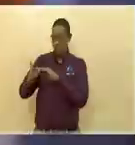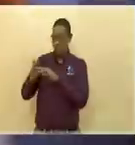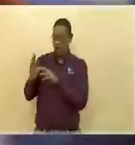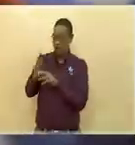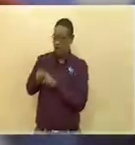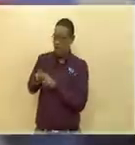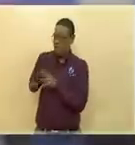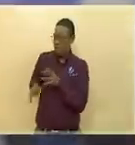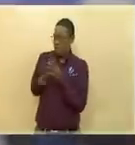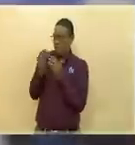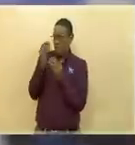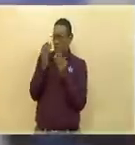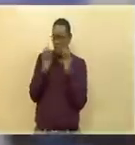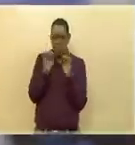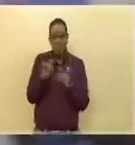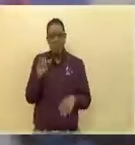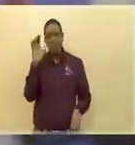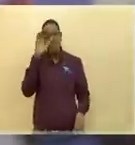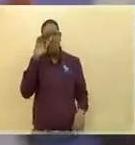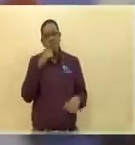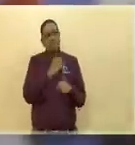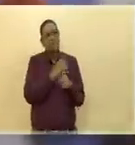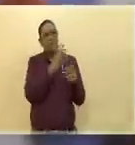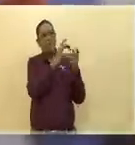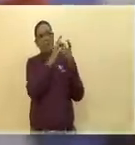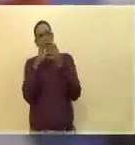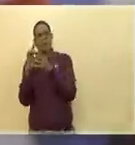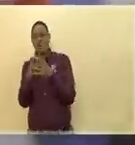you would be able to search it and make connections.